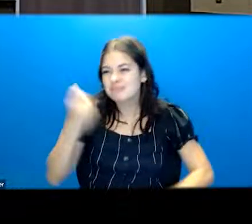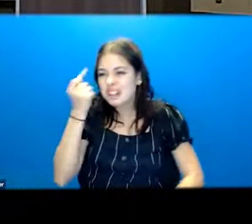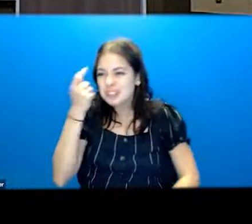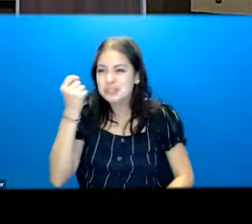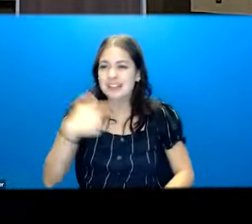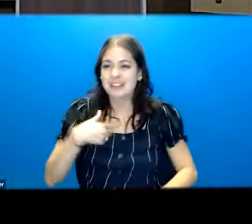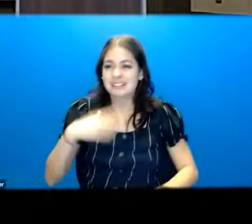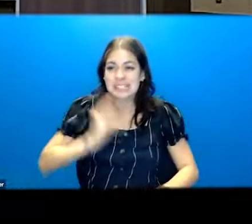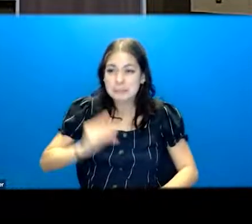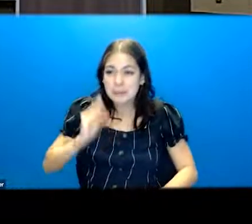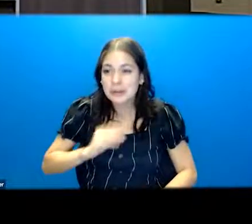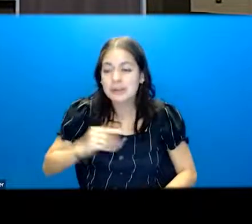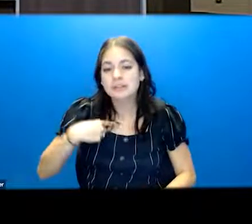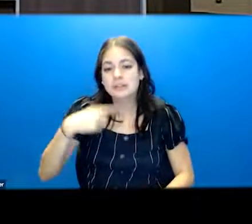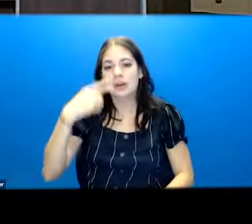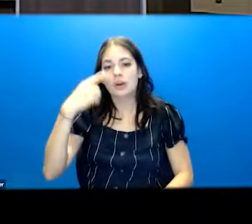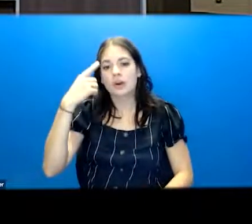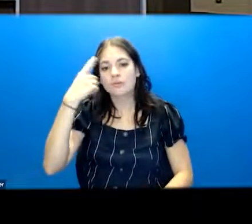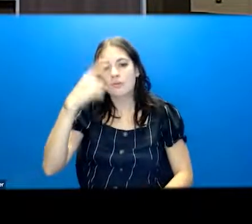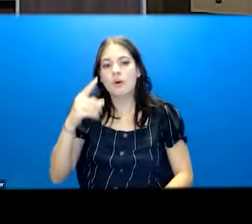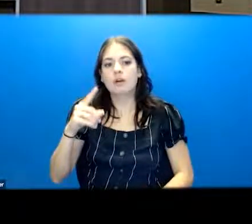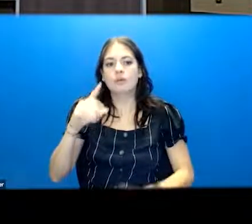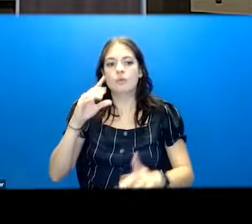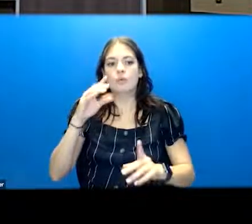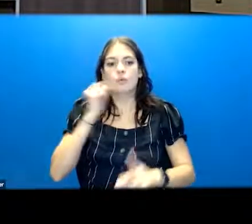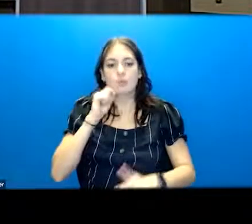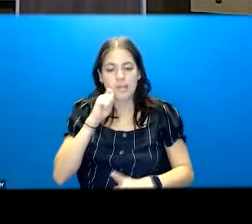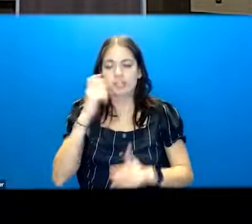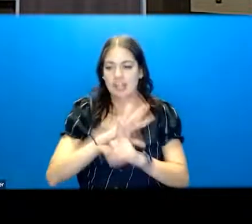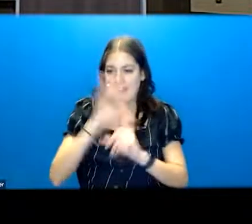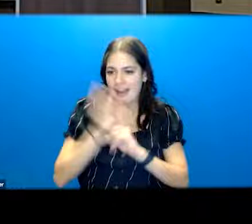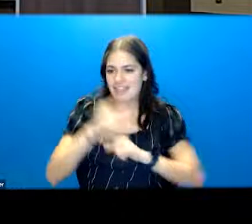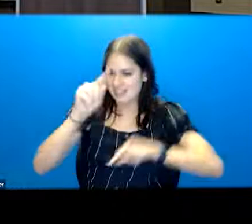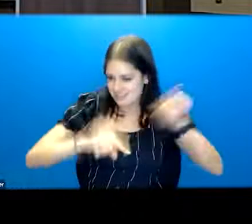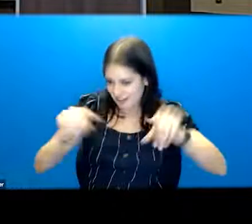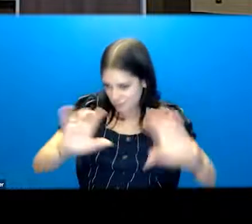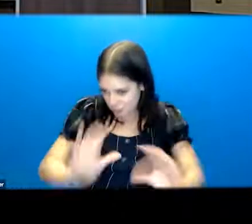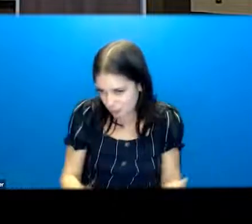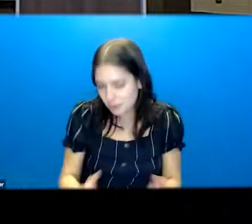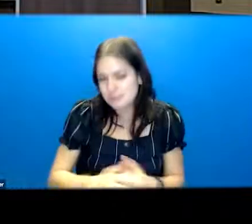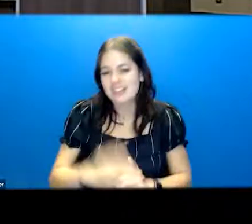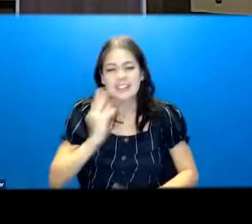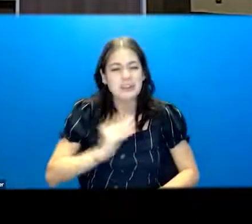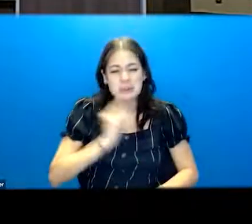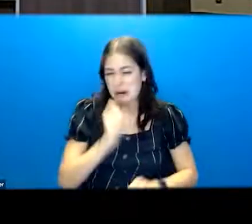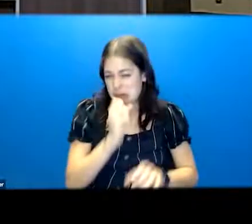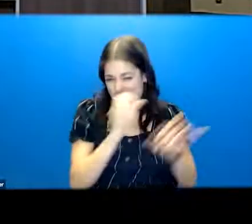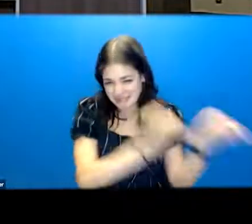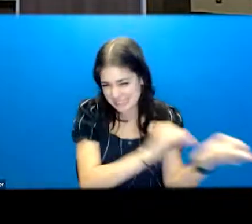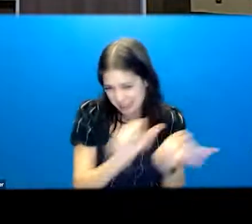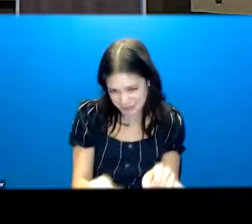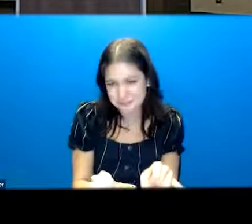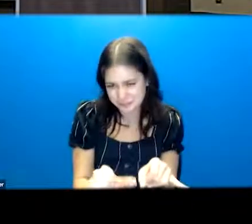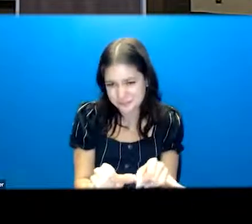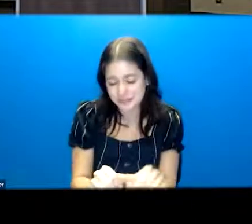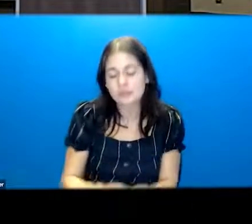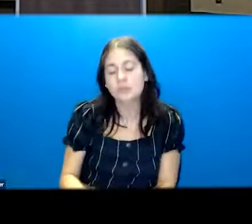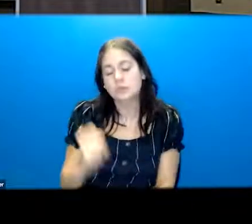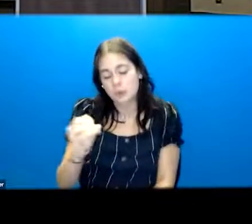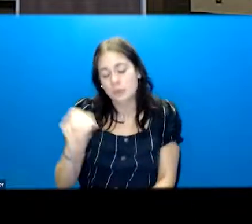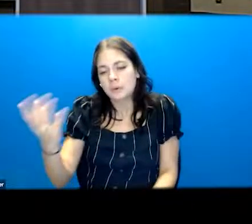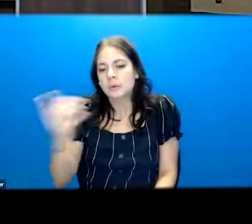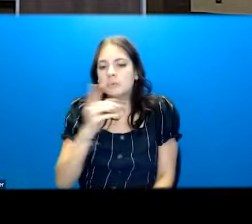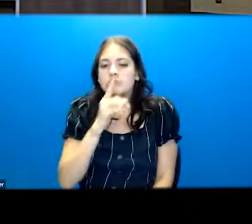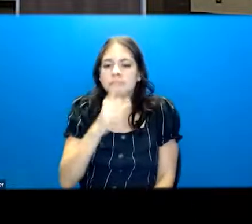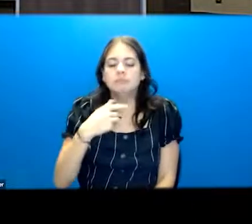the experiences for racially and ethnically diverse groups, and those experiences are not all of the same. And so really